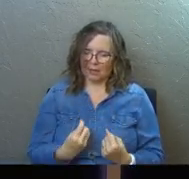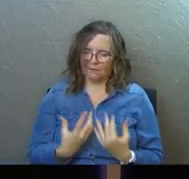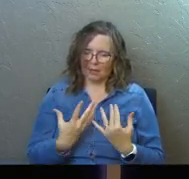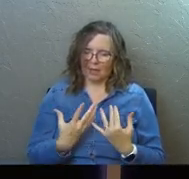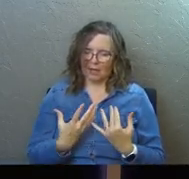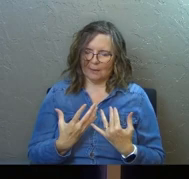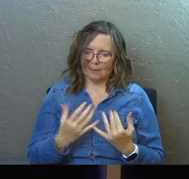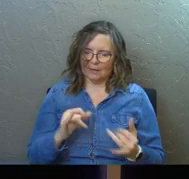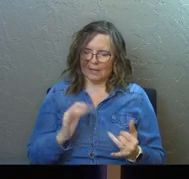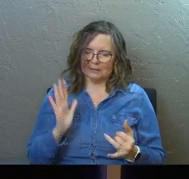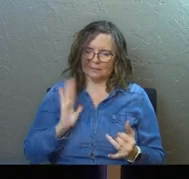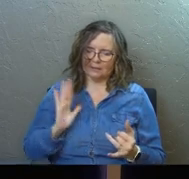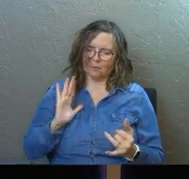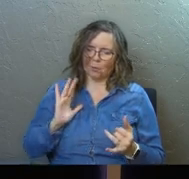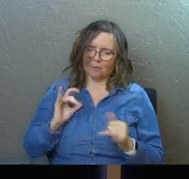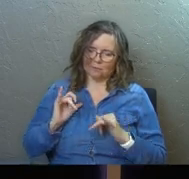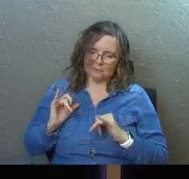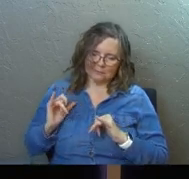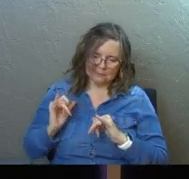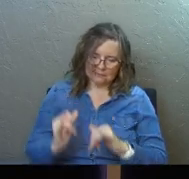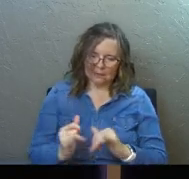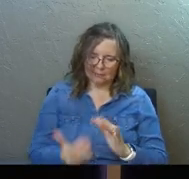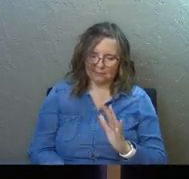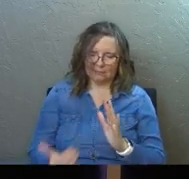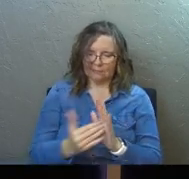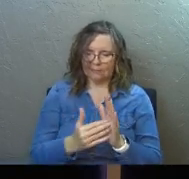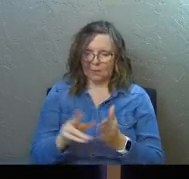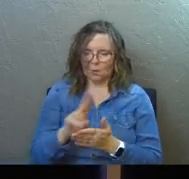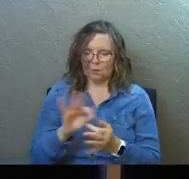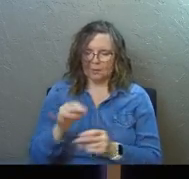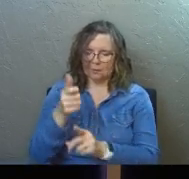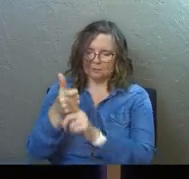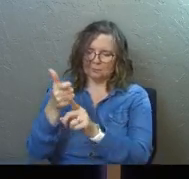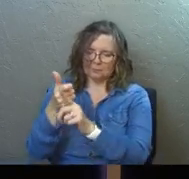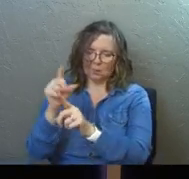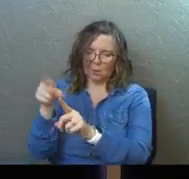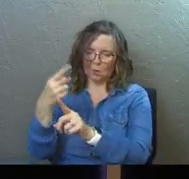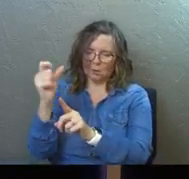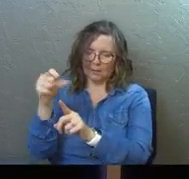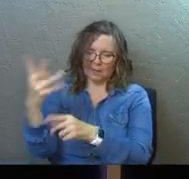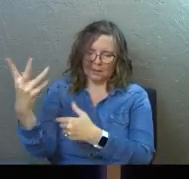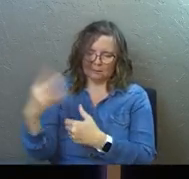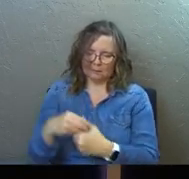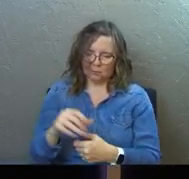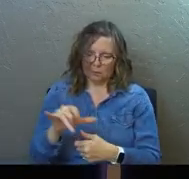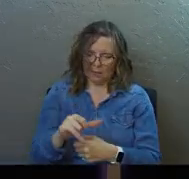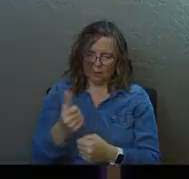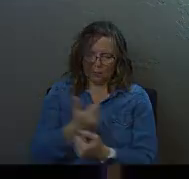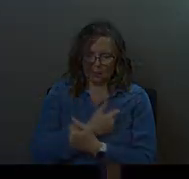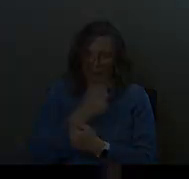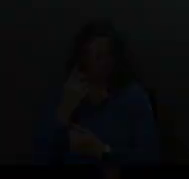vibrant today as it ever was before. Holy Spirit, you're the only one that can do any of this. We love you, God. In Christ's name.